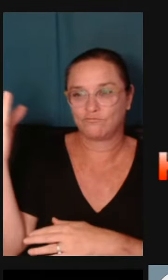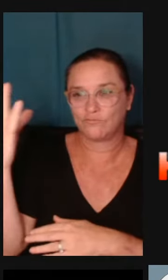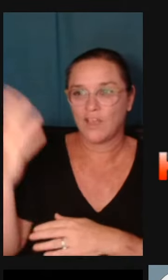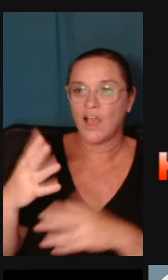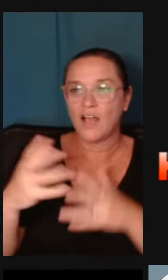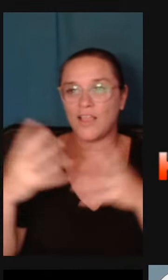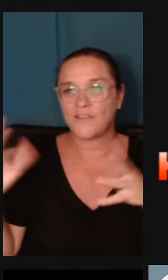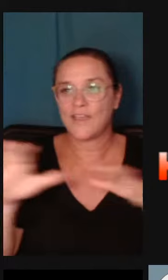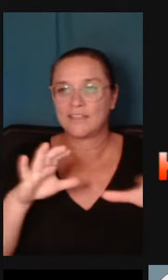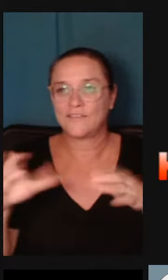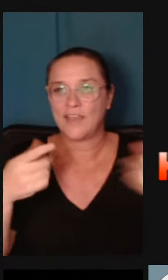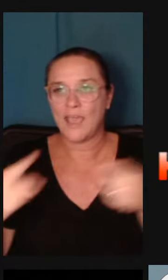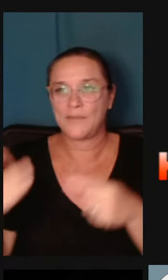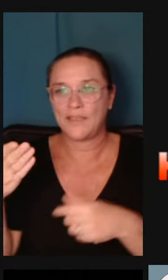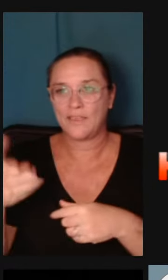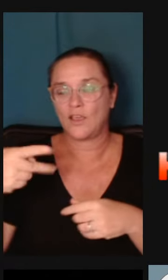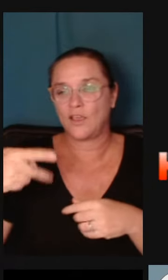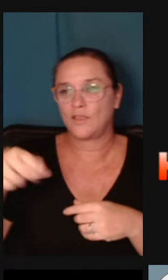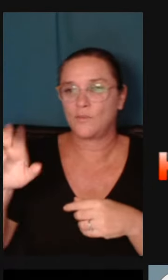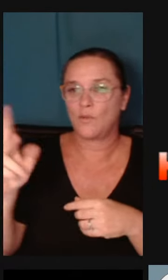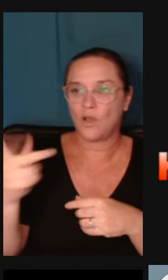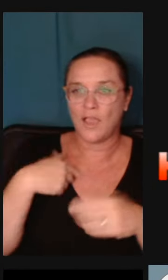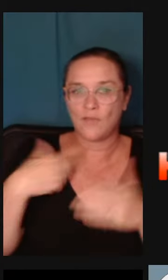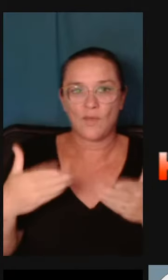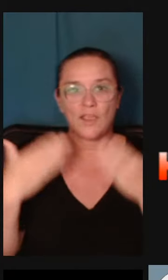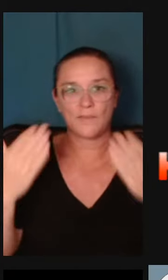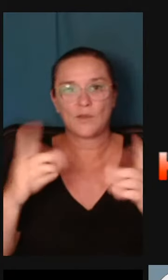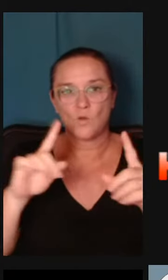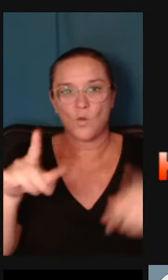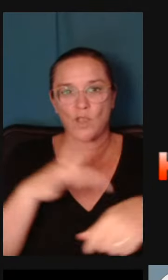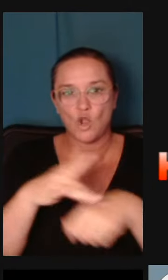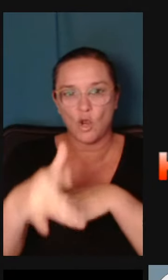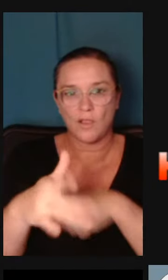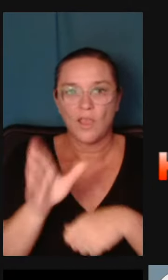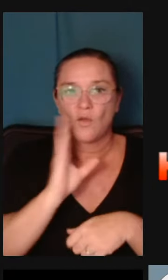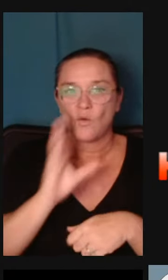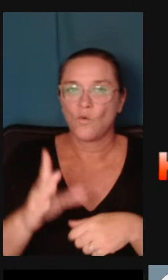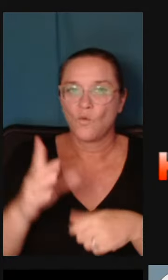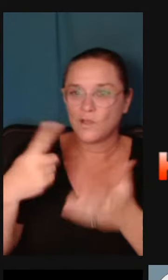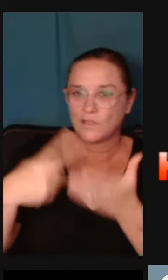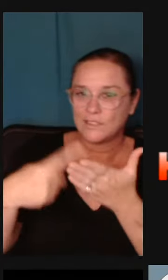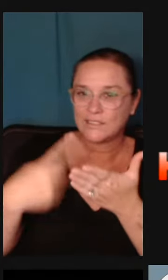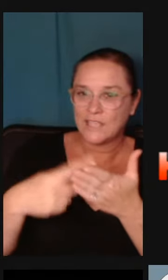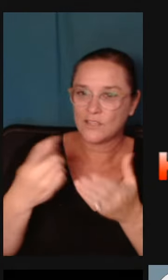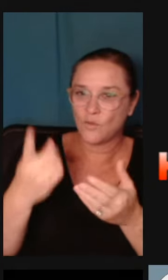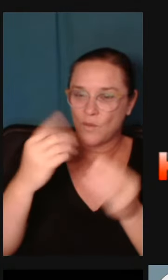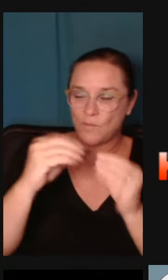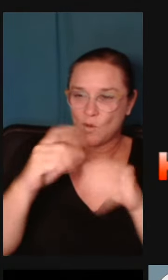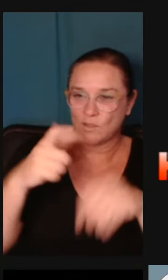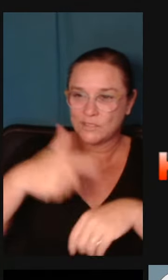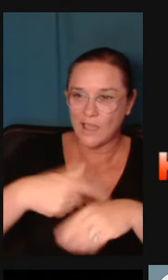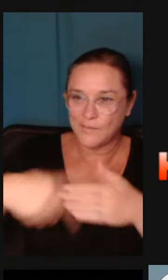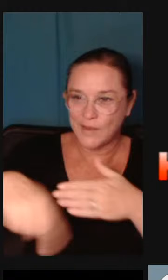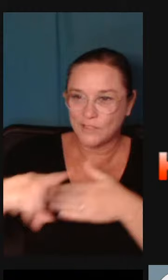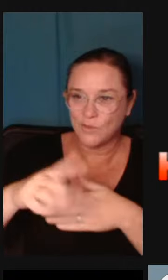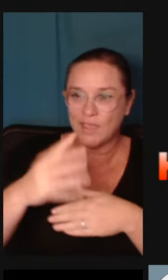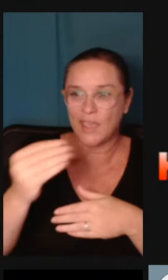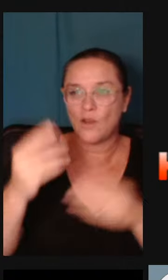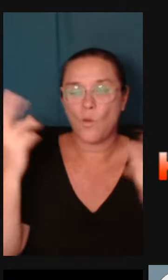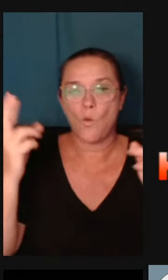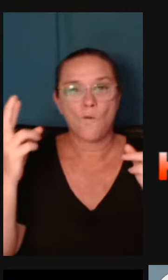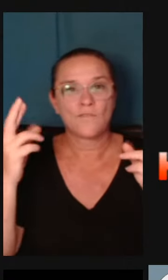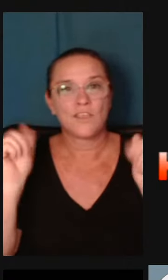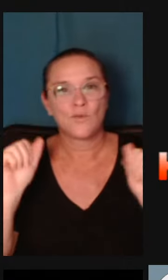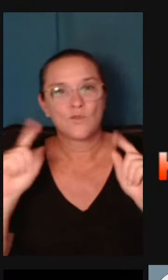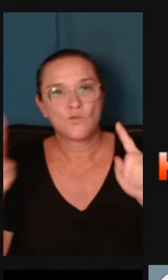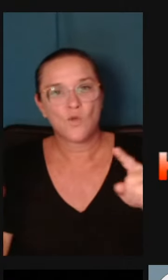park. Recommend getting there early. We'll cover this one more time next week, and hopefully you guys can get there